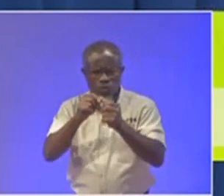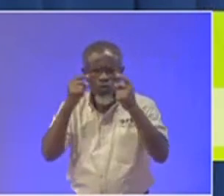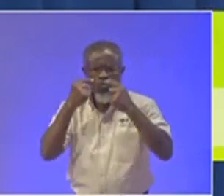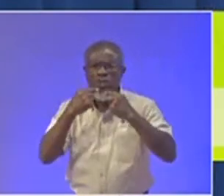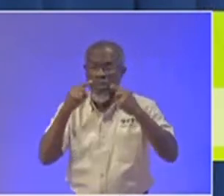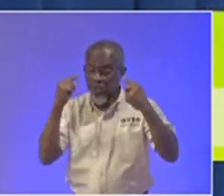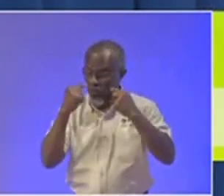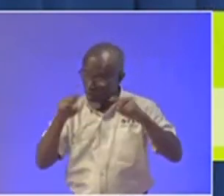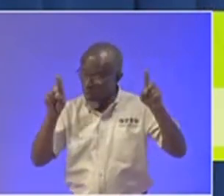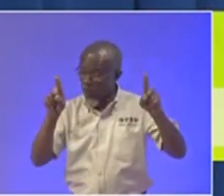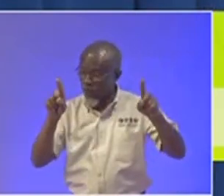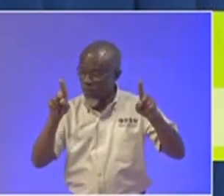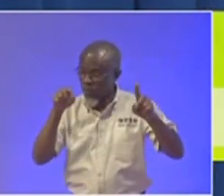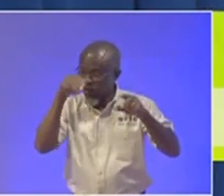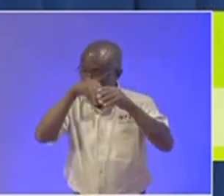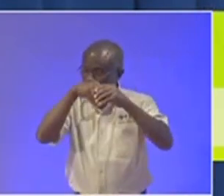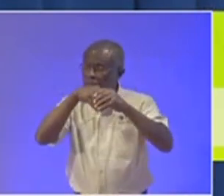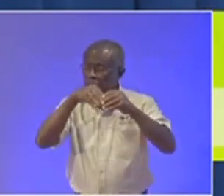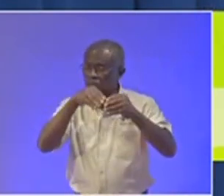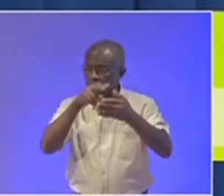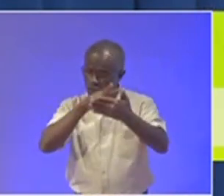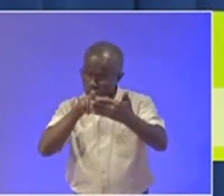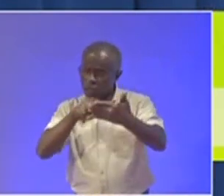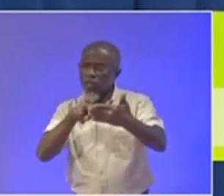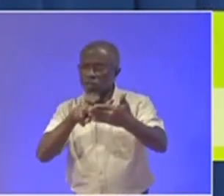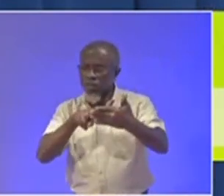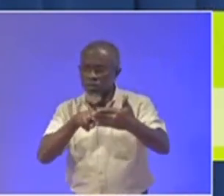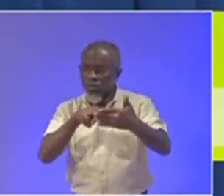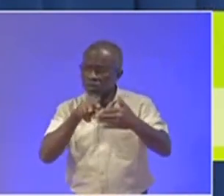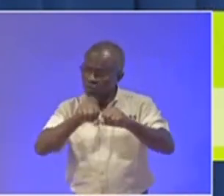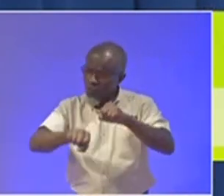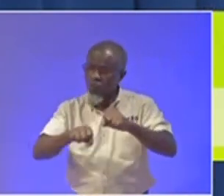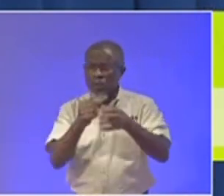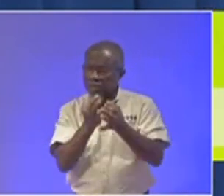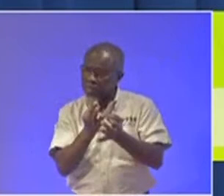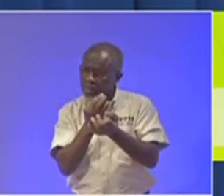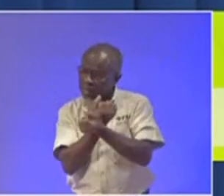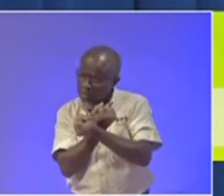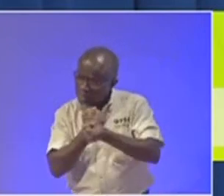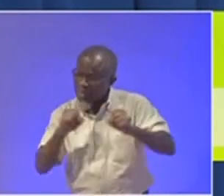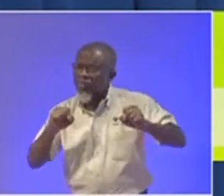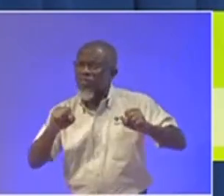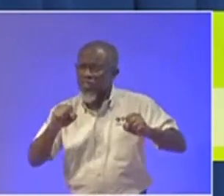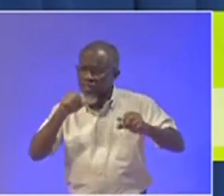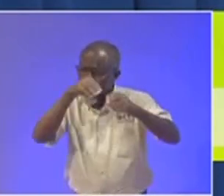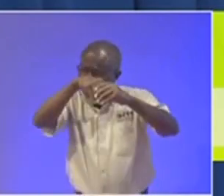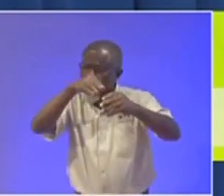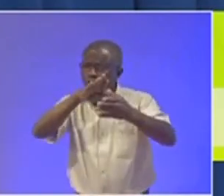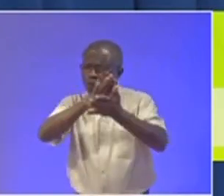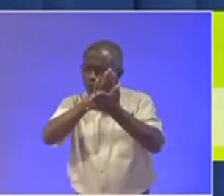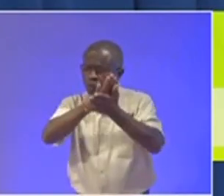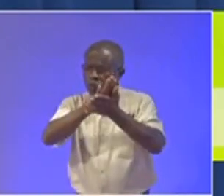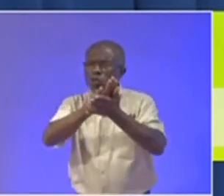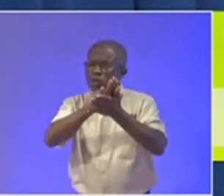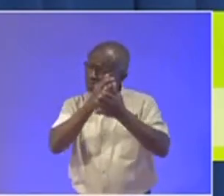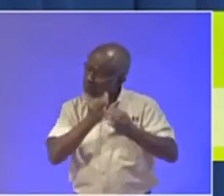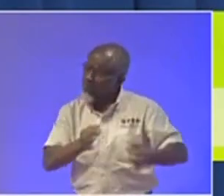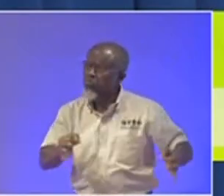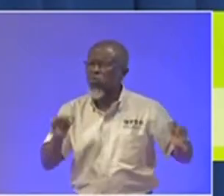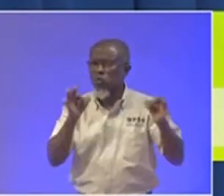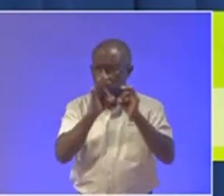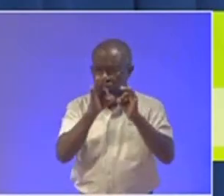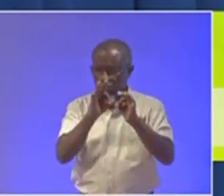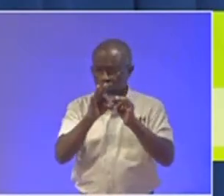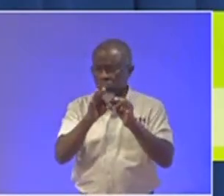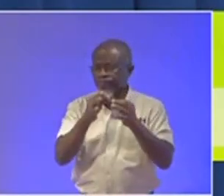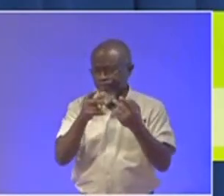So the safety of our schools is important, and of course even for males, sometimes when